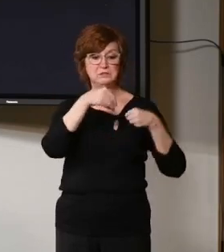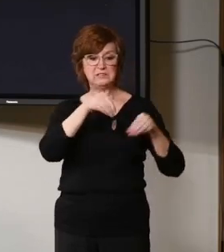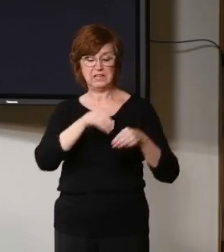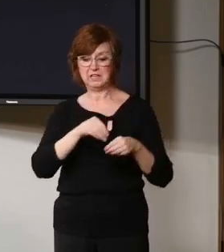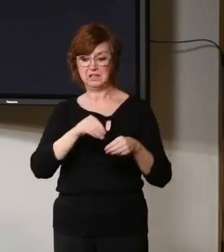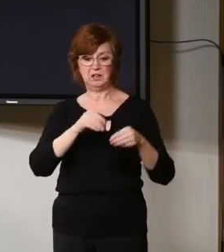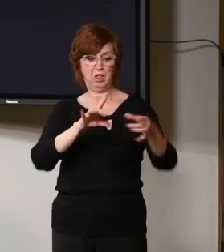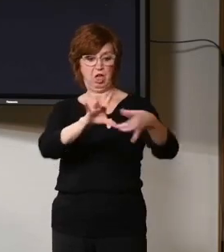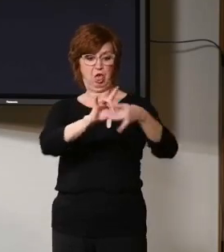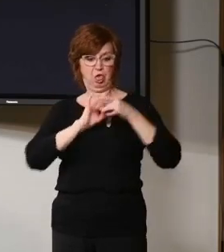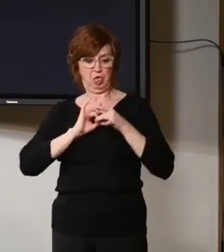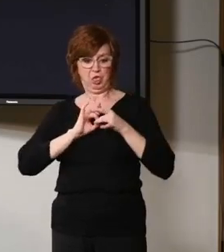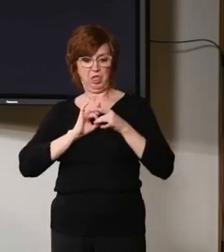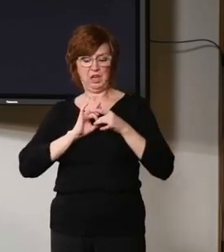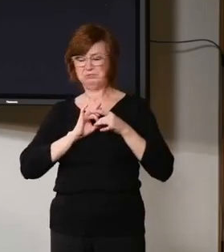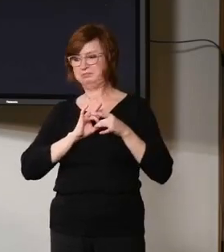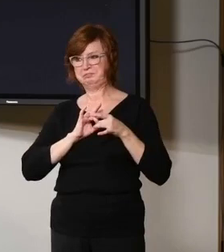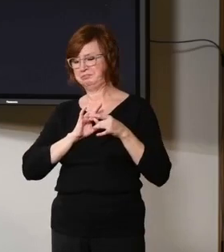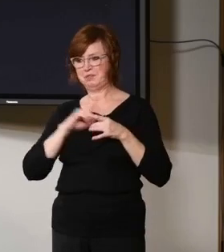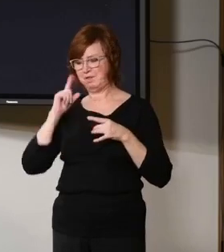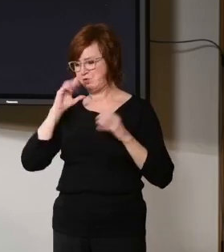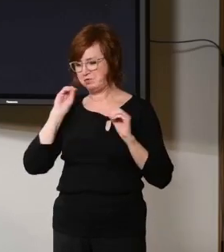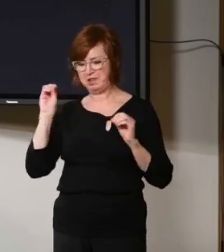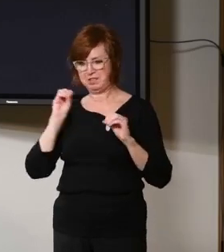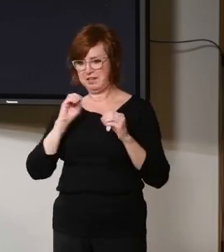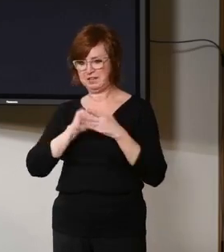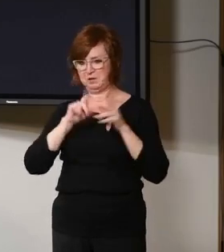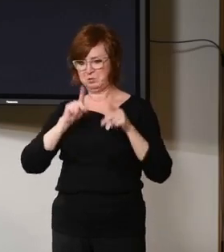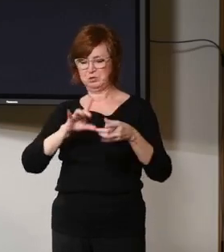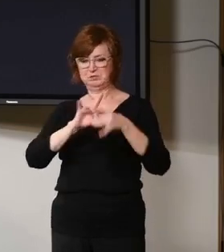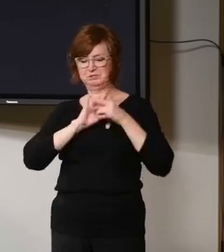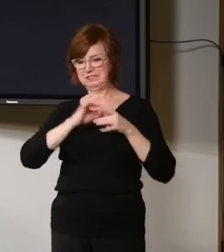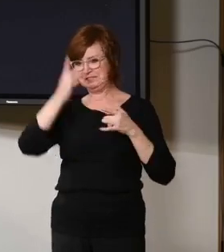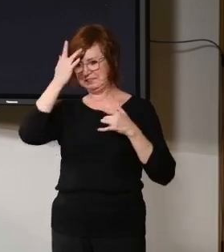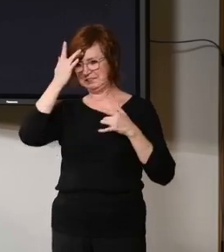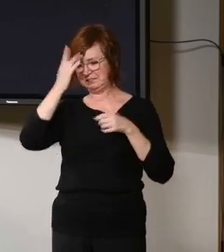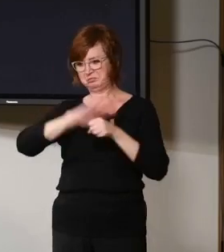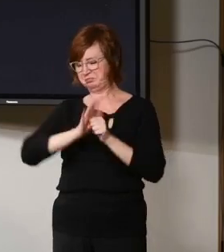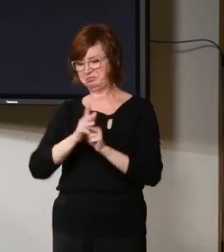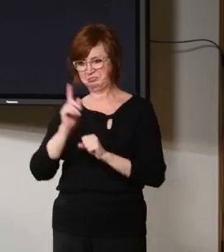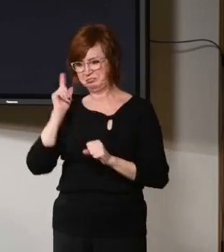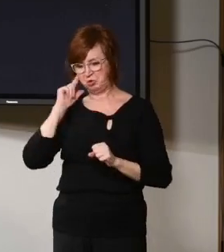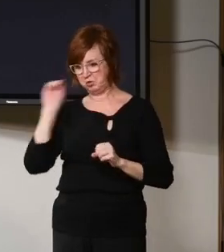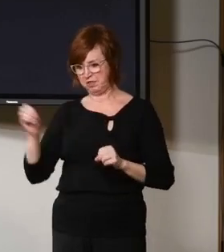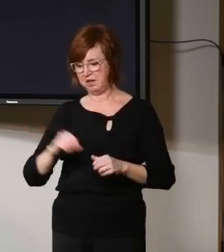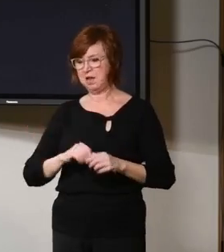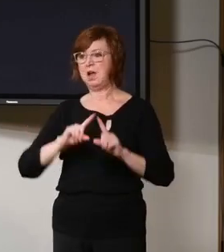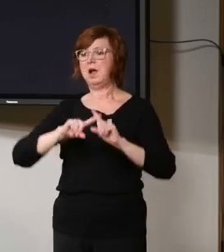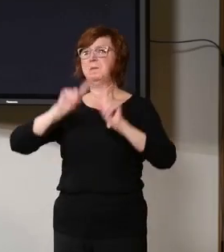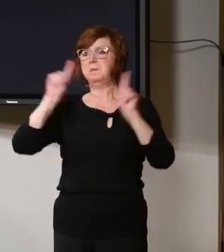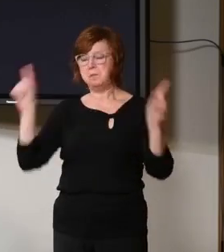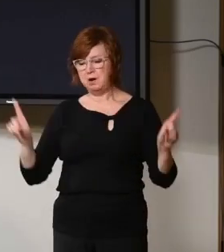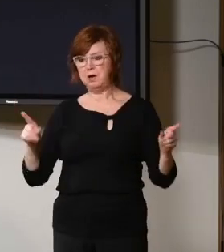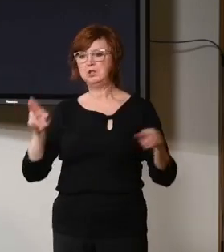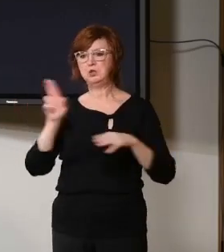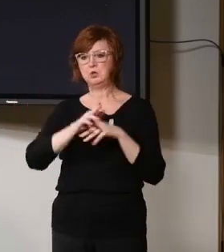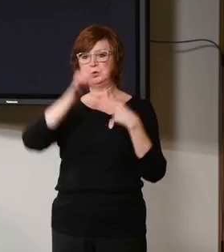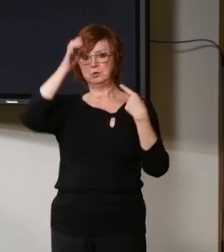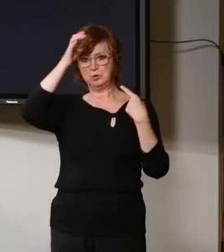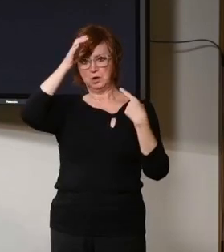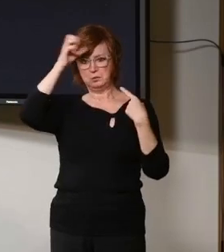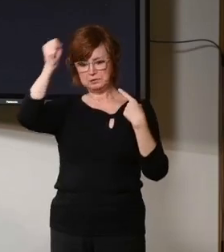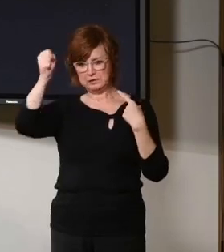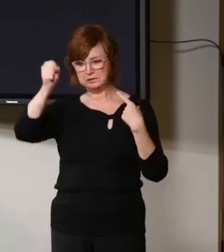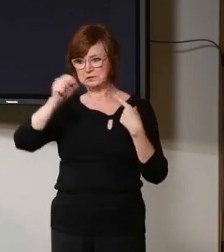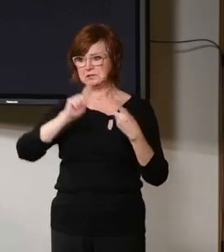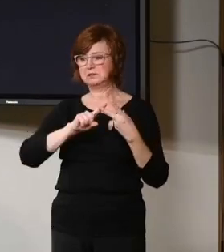touching that package. Beyond that, I think we all have to apply a judgment. I know through Kijiji or